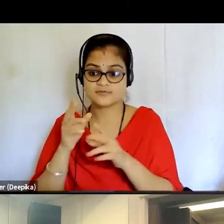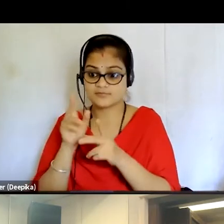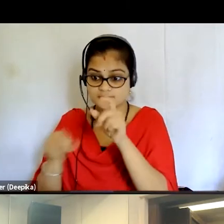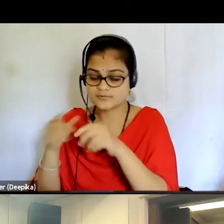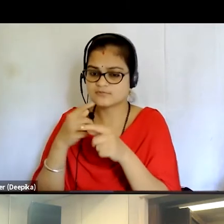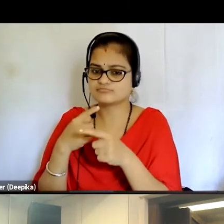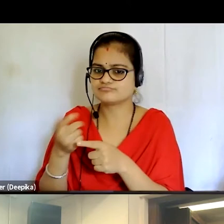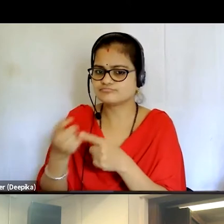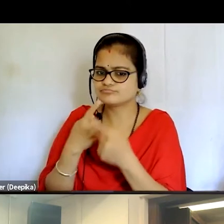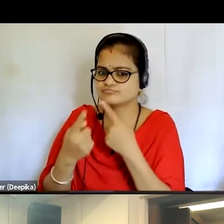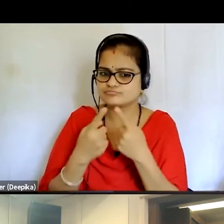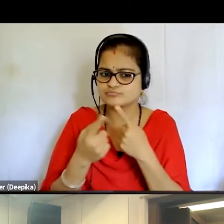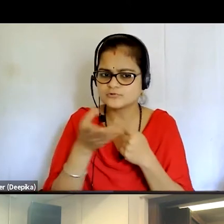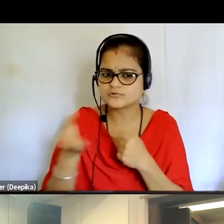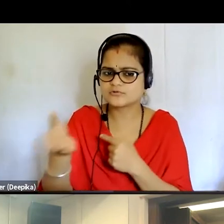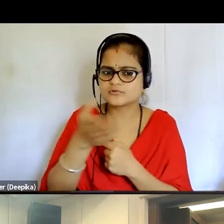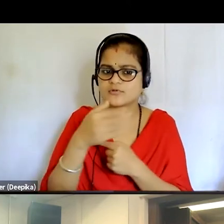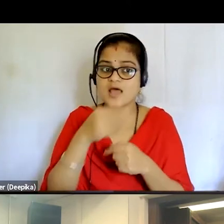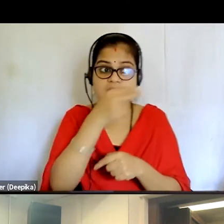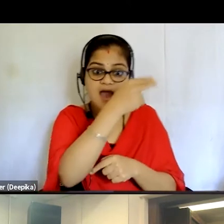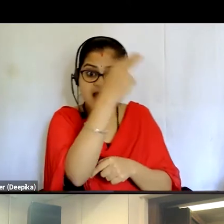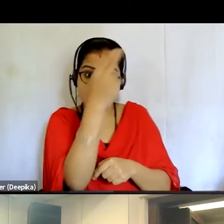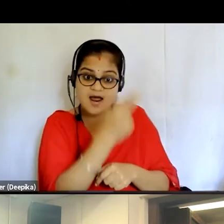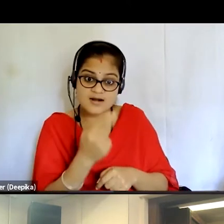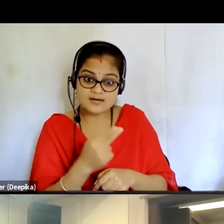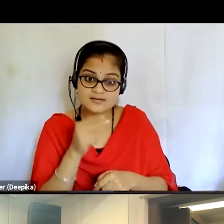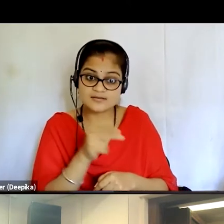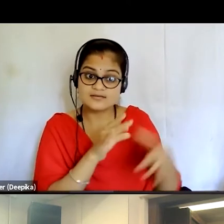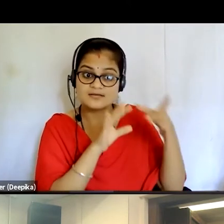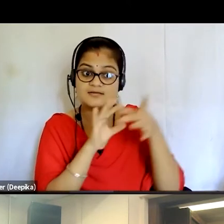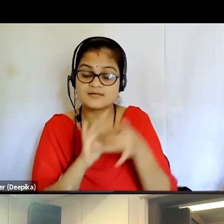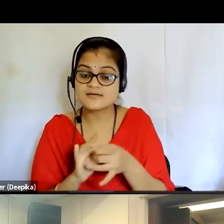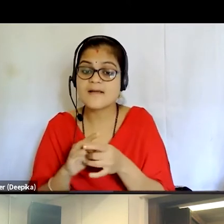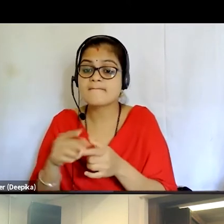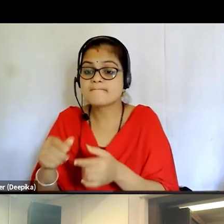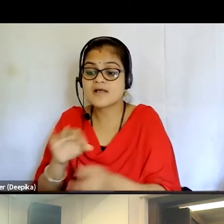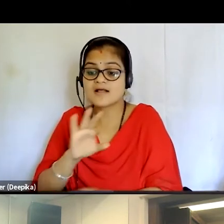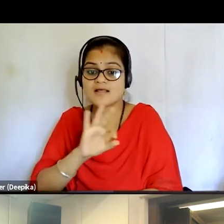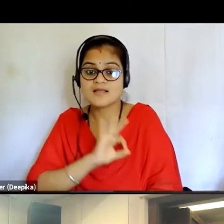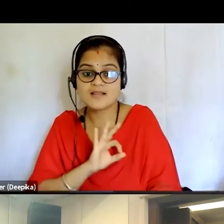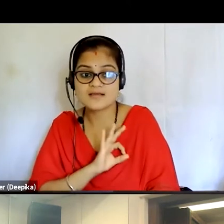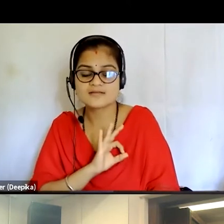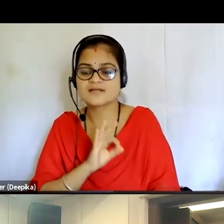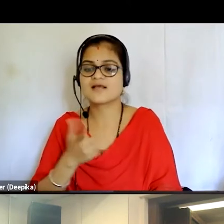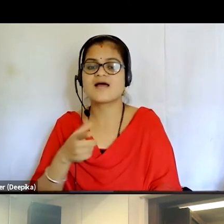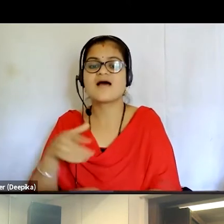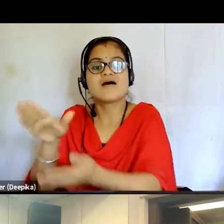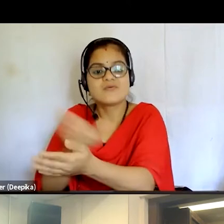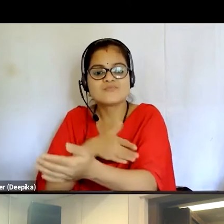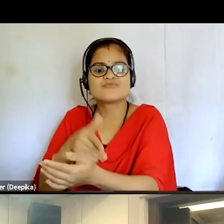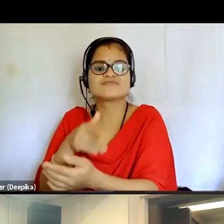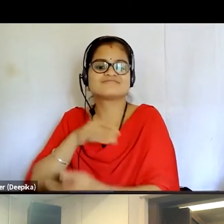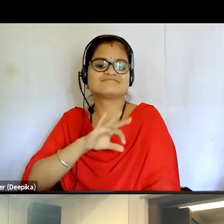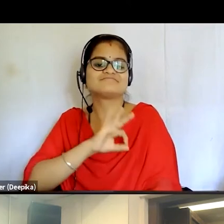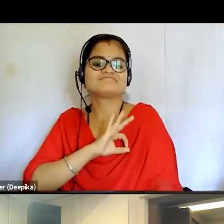they found that people of all the art forms, people most responded and liked and said they liked music. So I